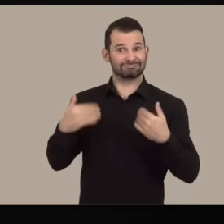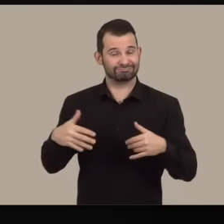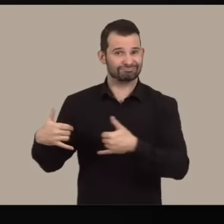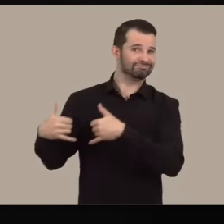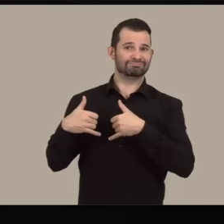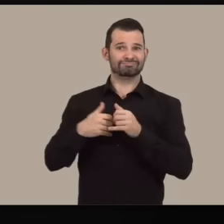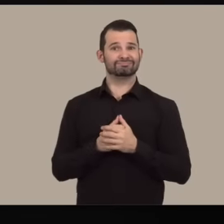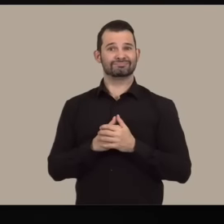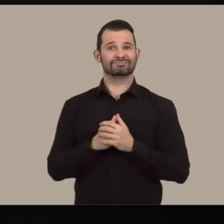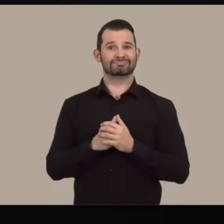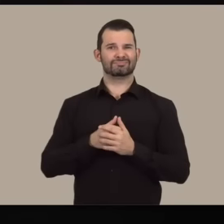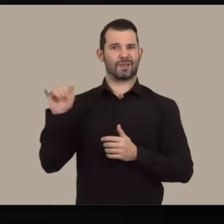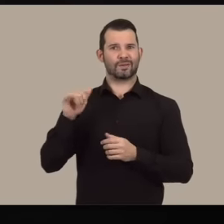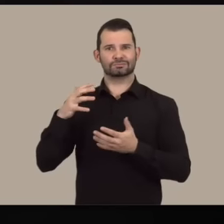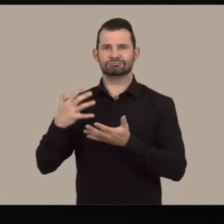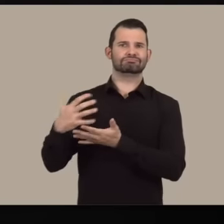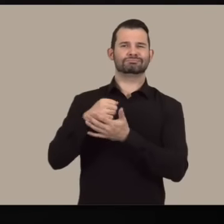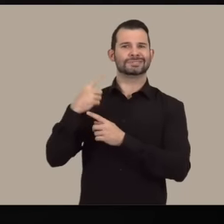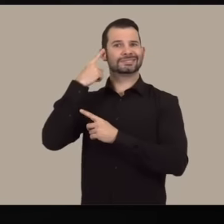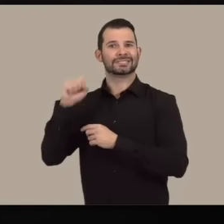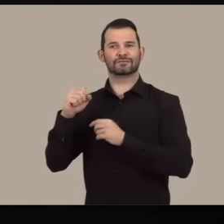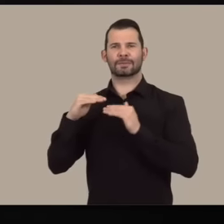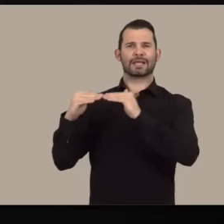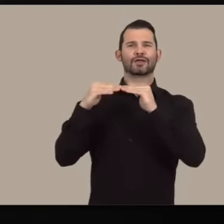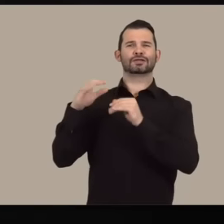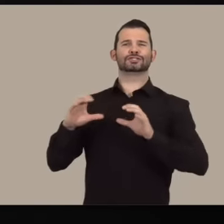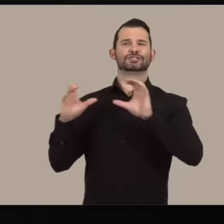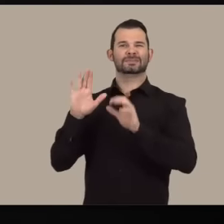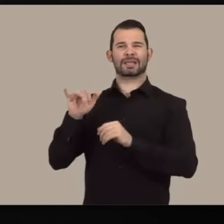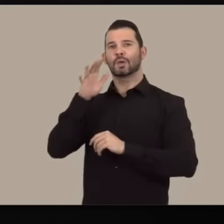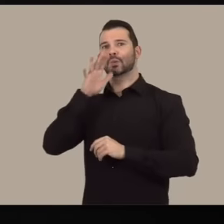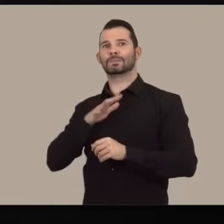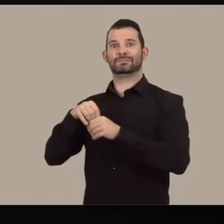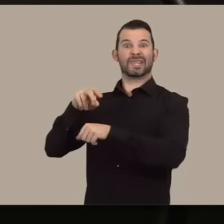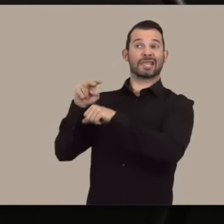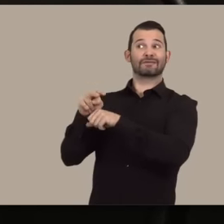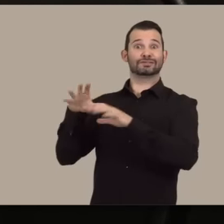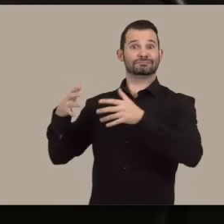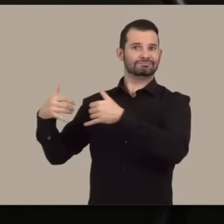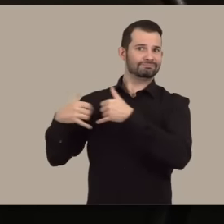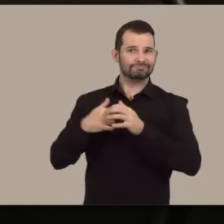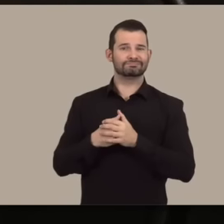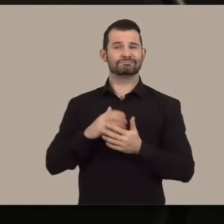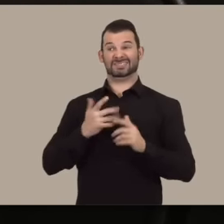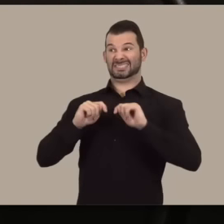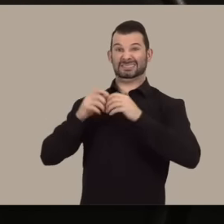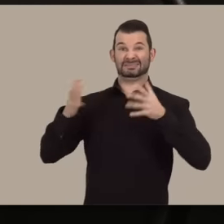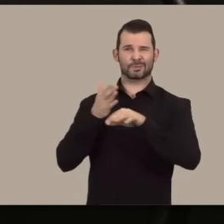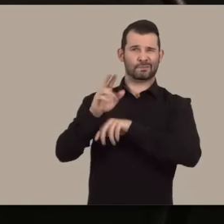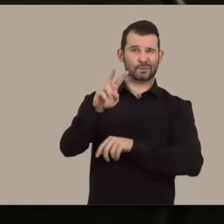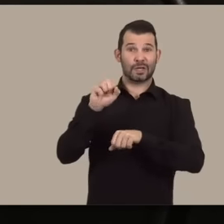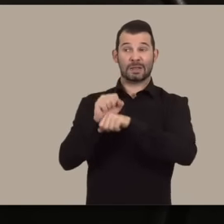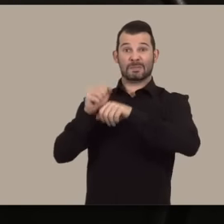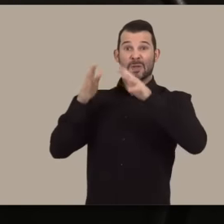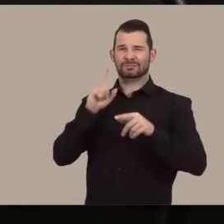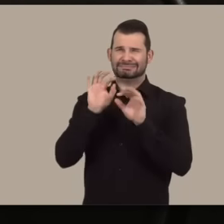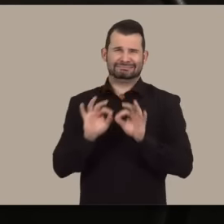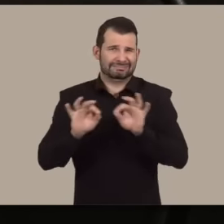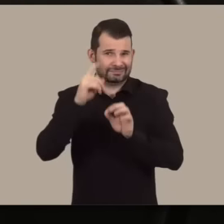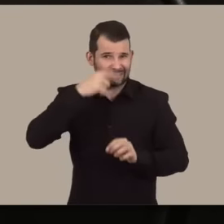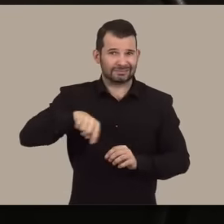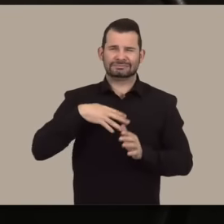And we also earned the Silver Parity Certificate by Women in Governance. Our team of over 200 employees